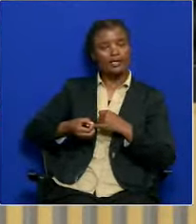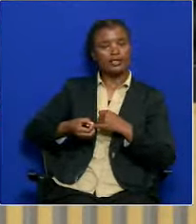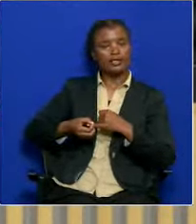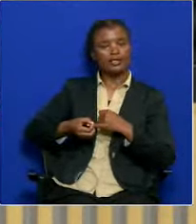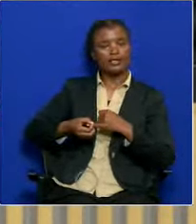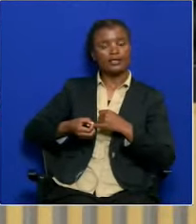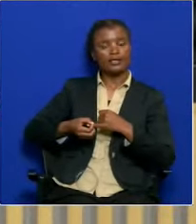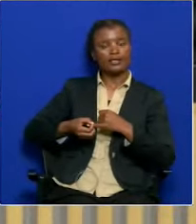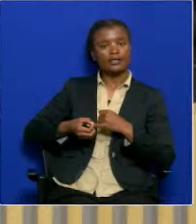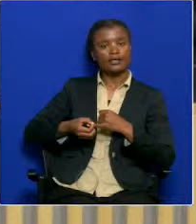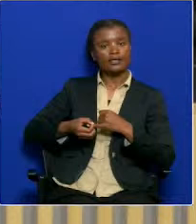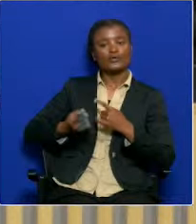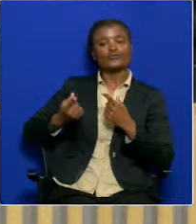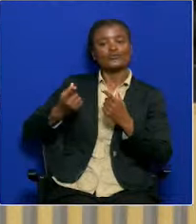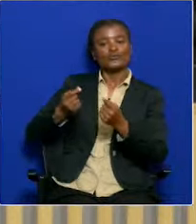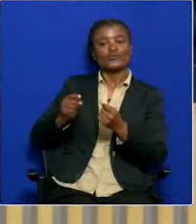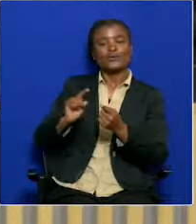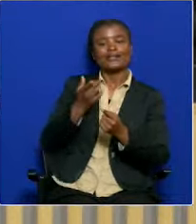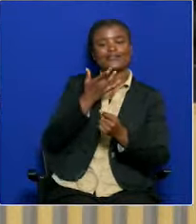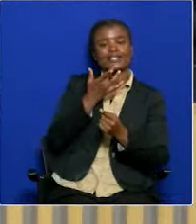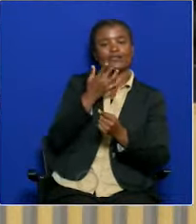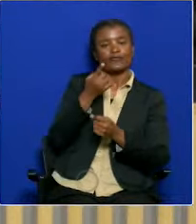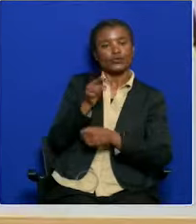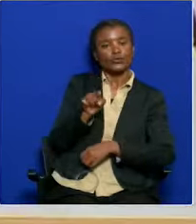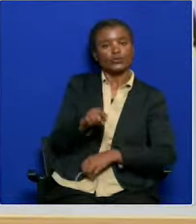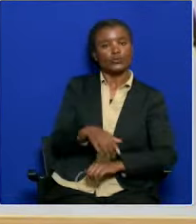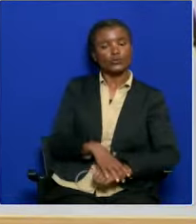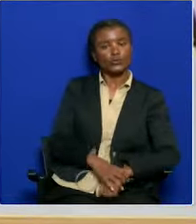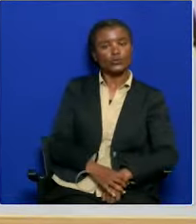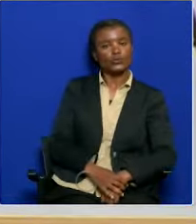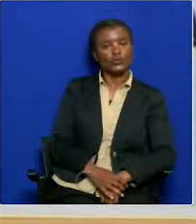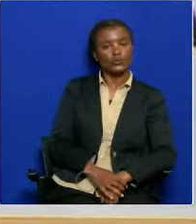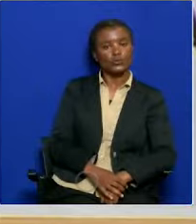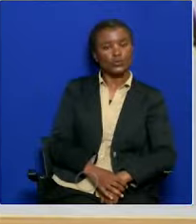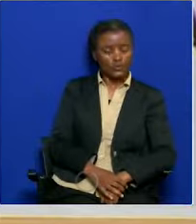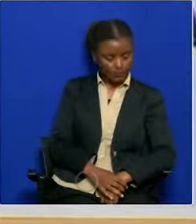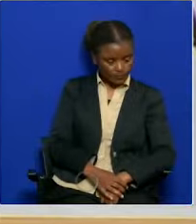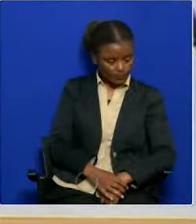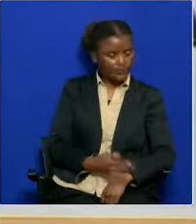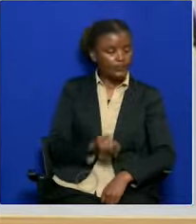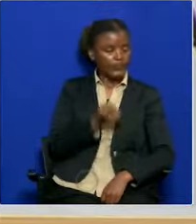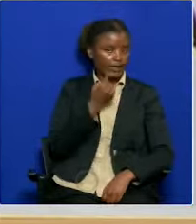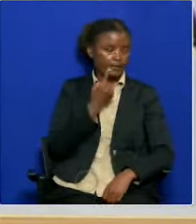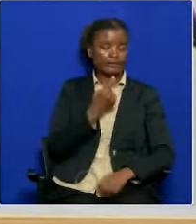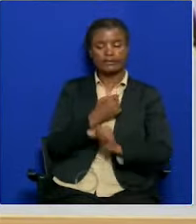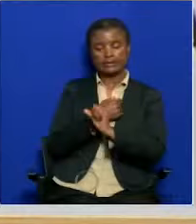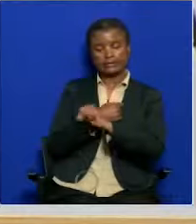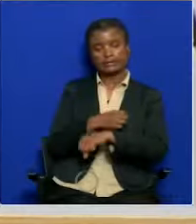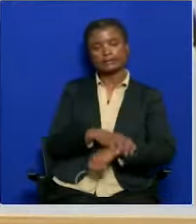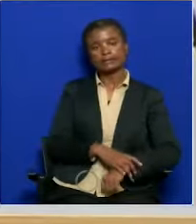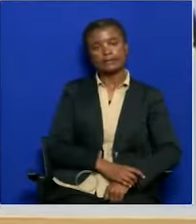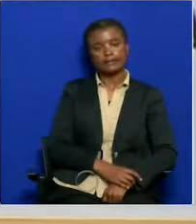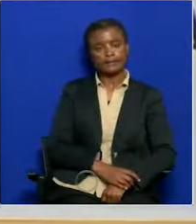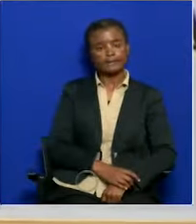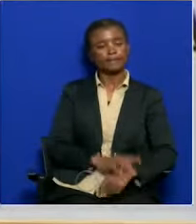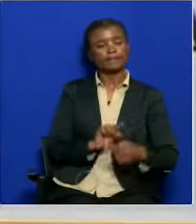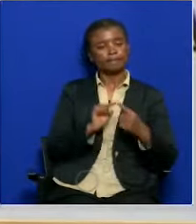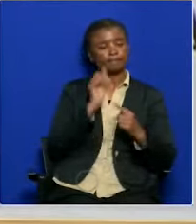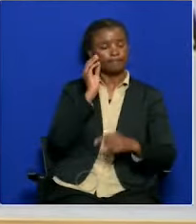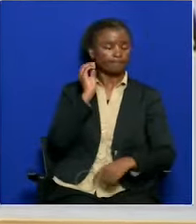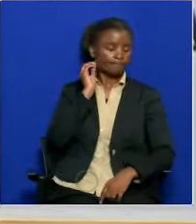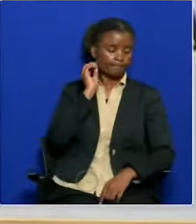doing a favor for you. Point taken. Yes, yes. Thank you, General. Ms.